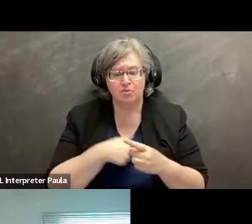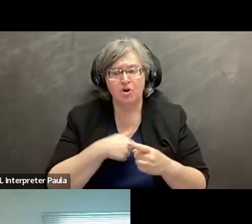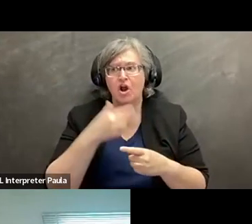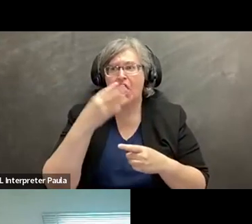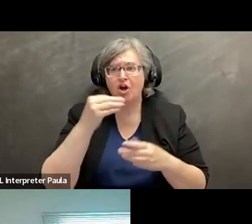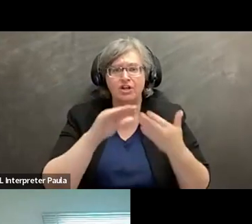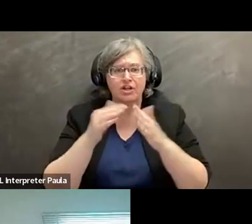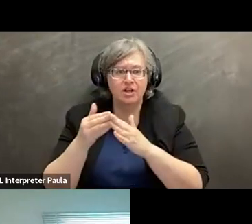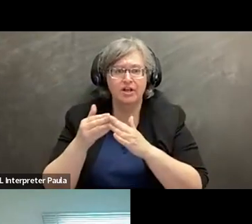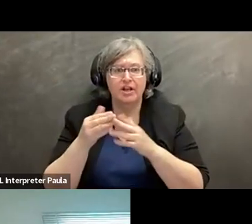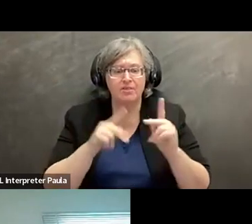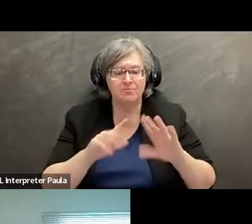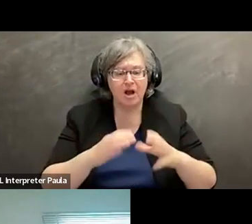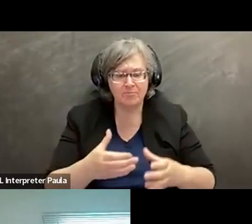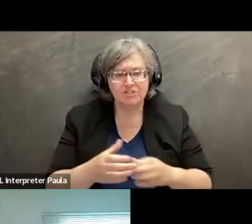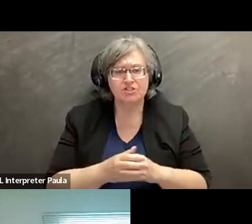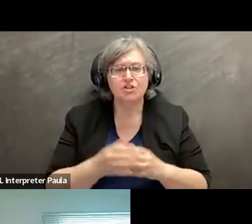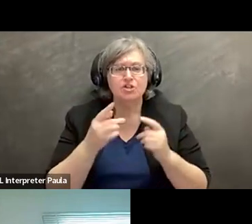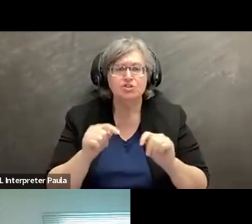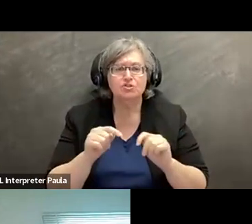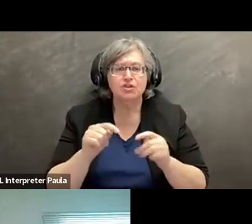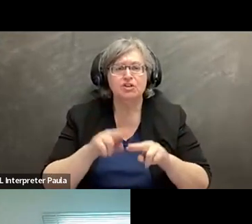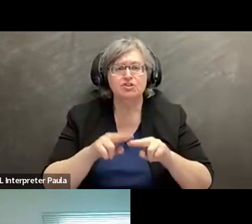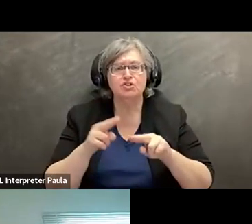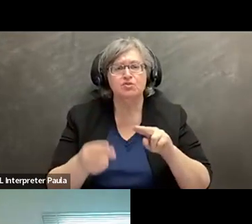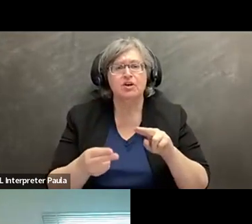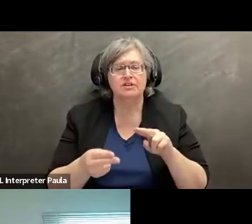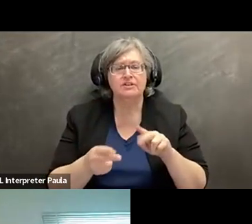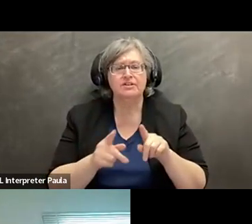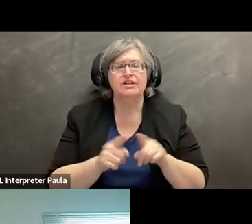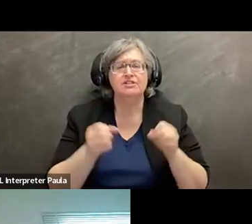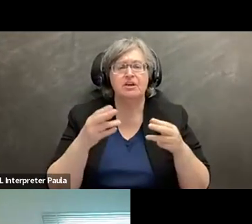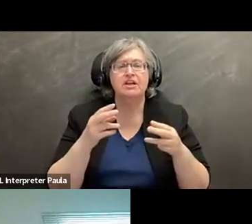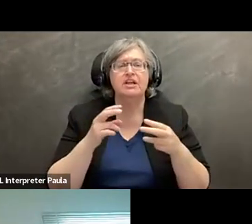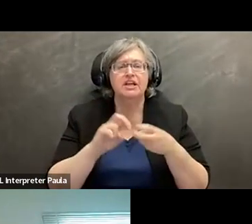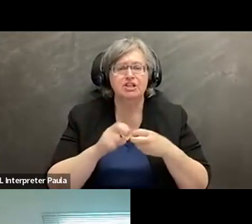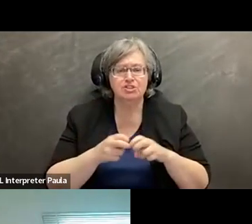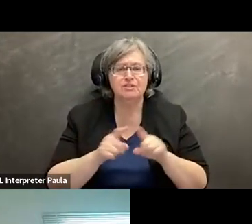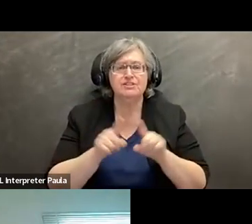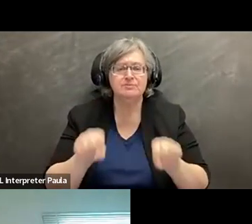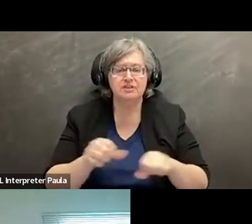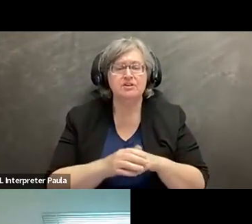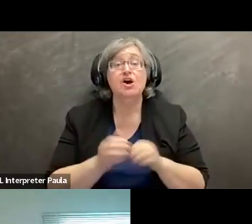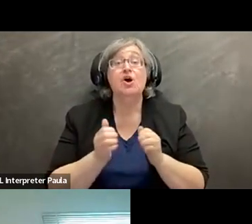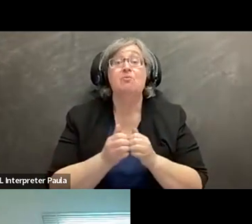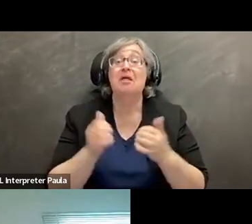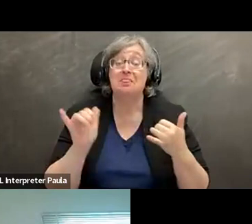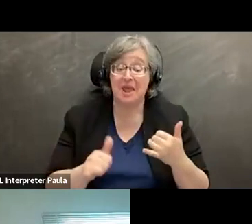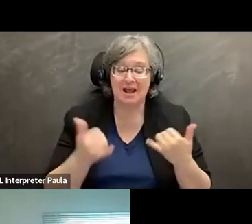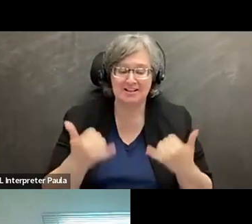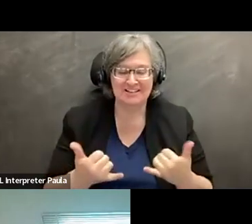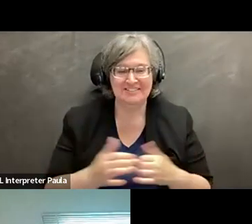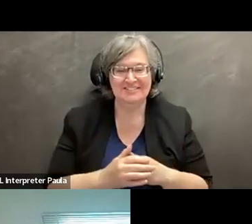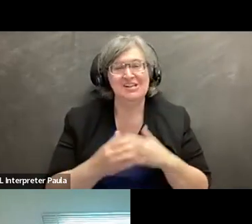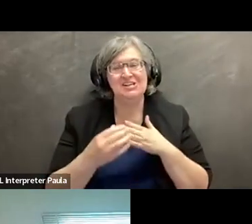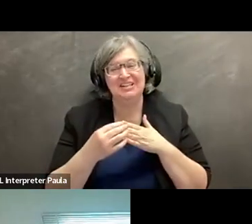and populations and trying to decrease as many issues as possible. So with that, that